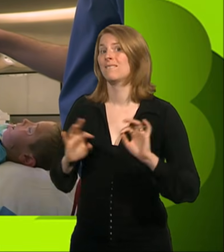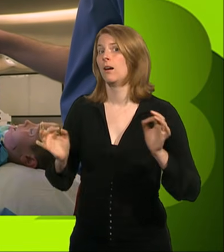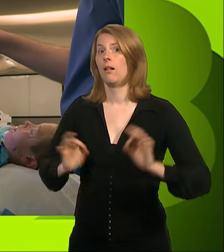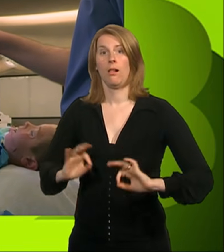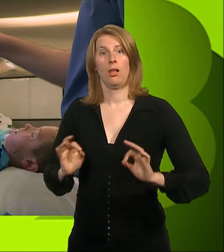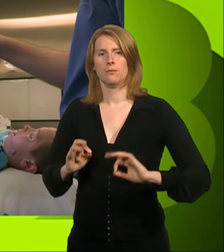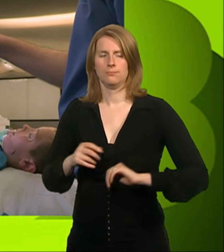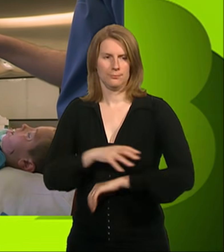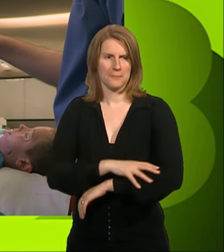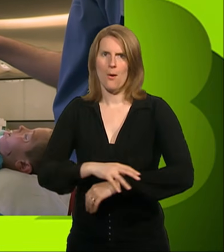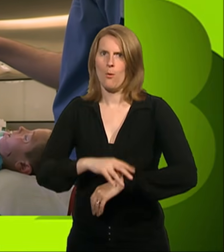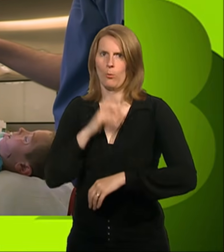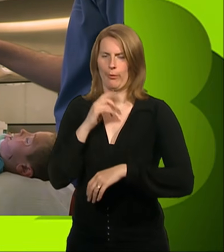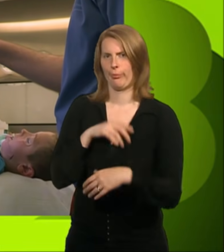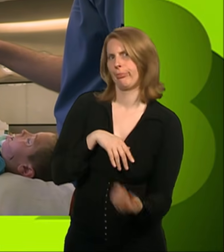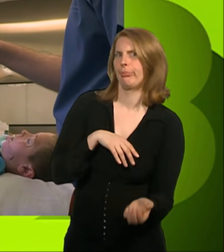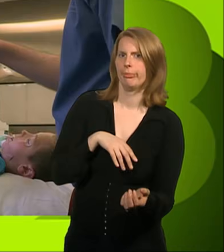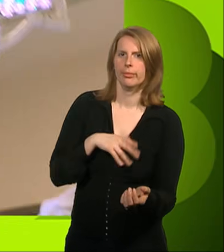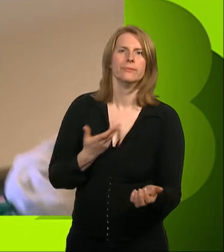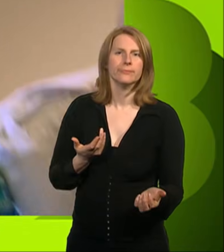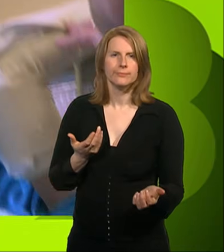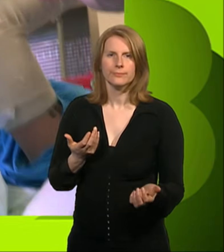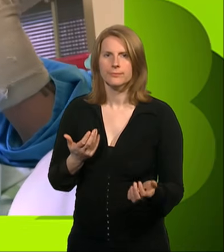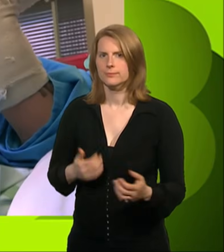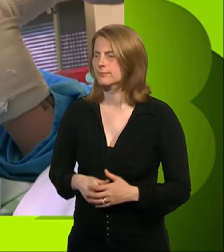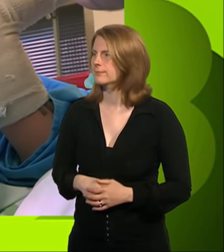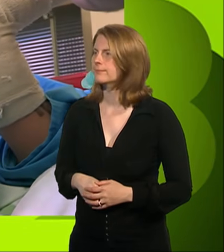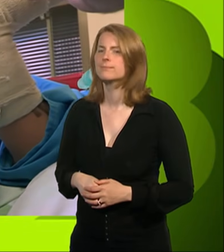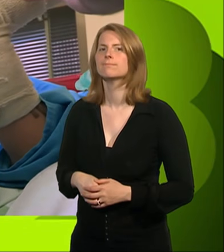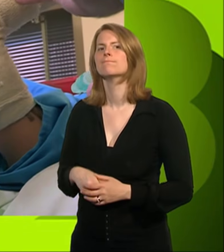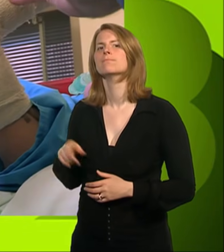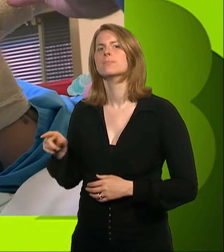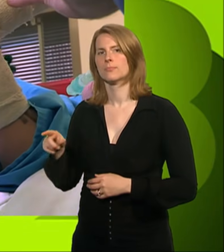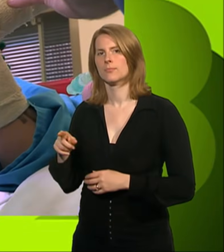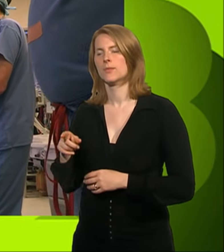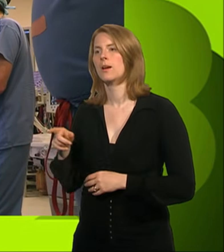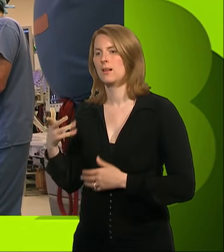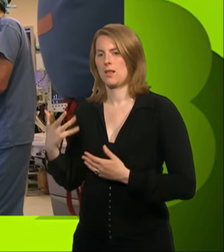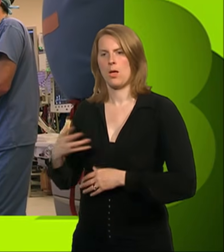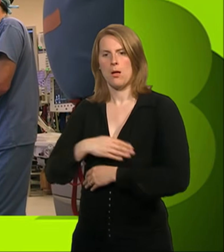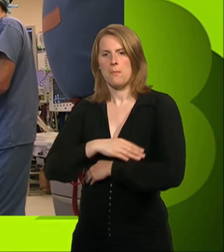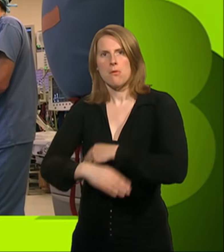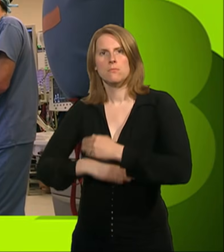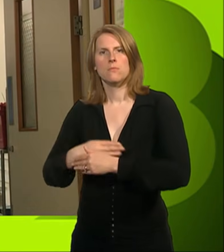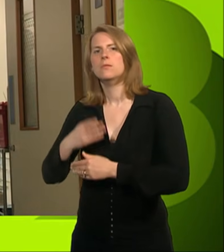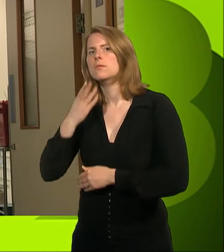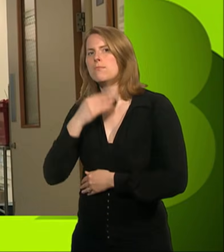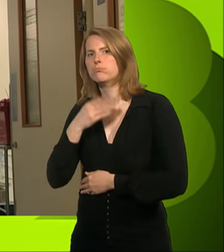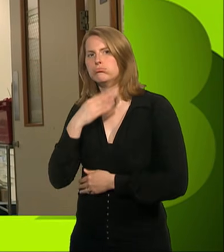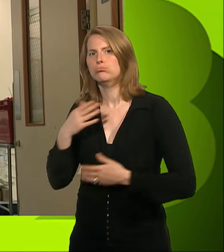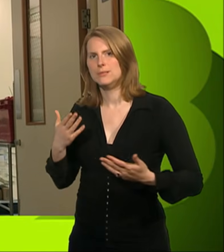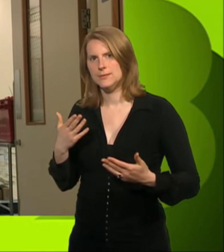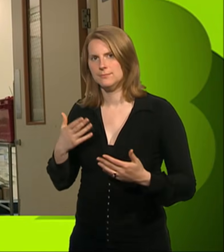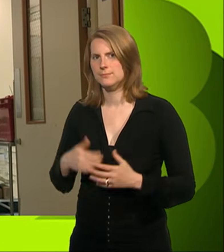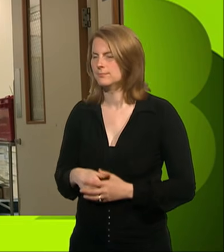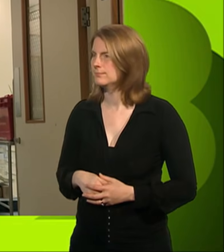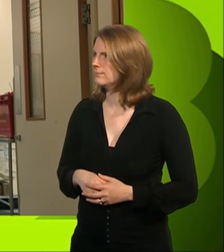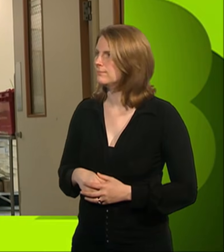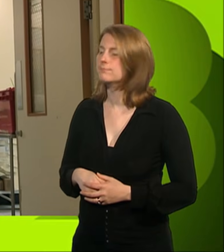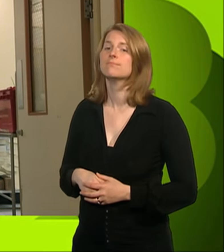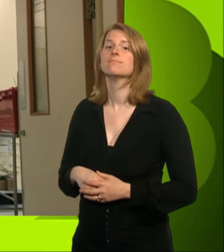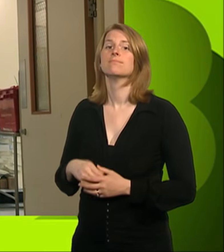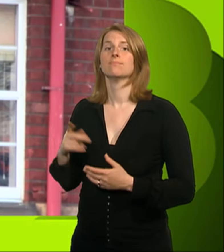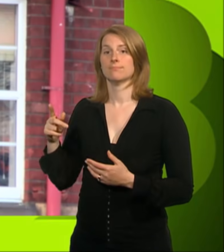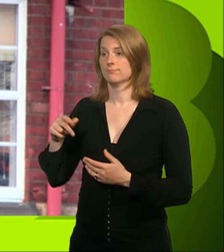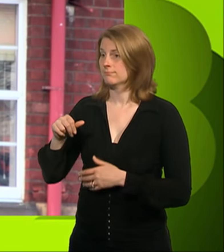in place, it's time for some temporary plaster. Let's wrap him up. Operation over, Charlie will be going home, but he'll have to come